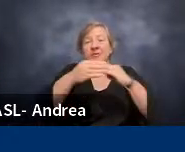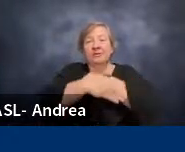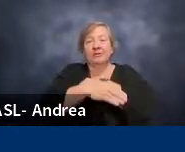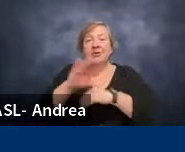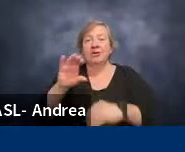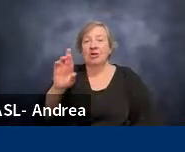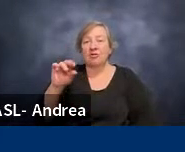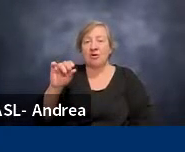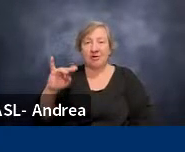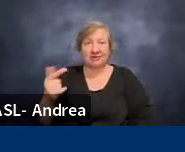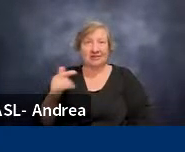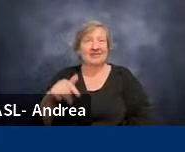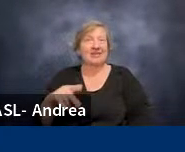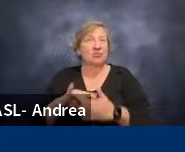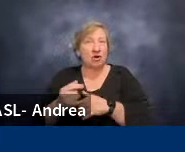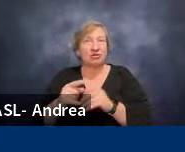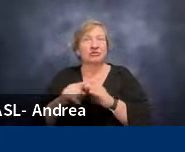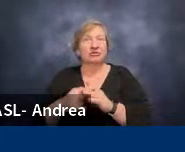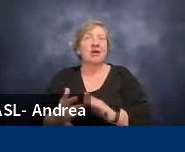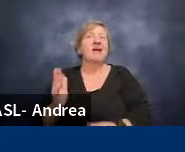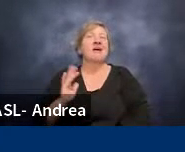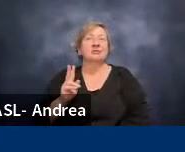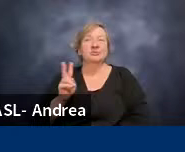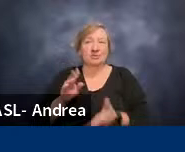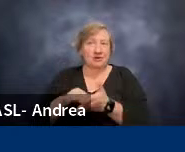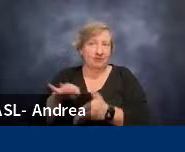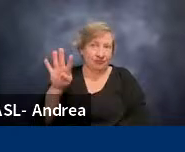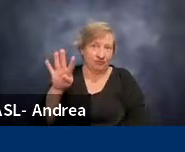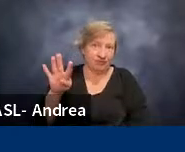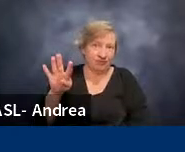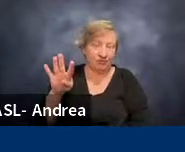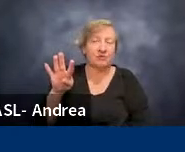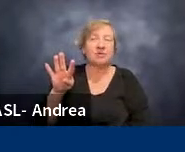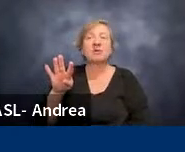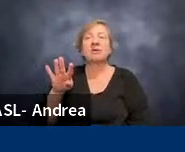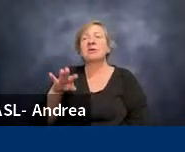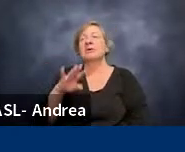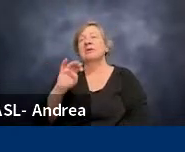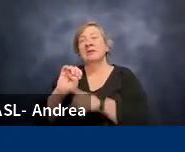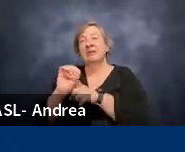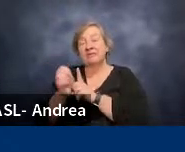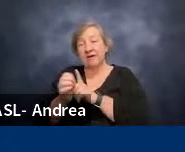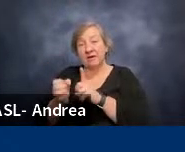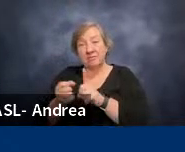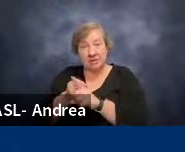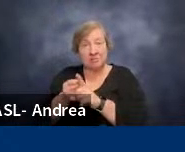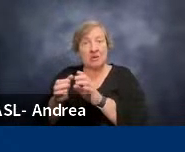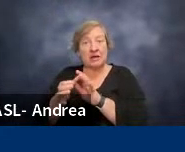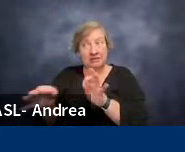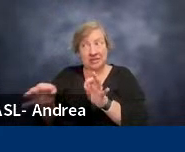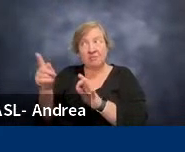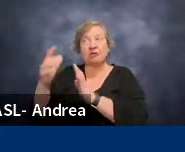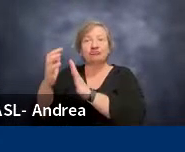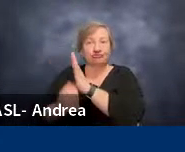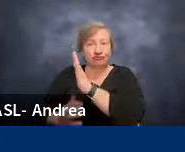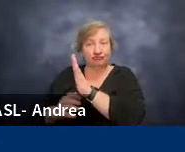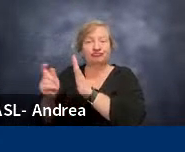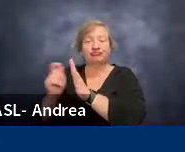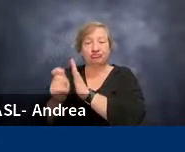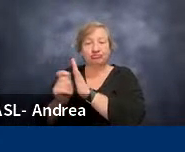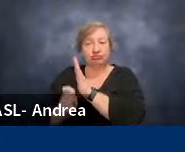2004. It began as an environmental impact statement that was drafted